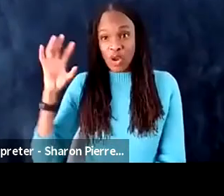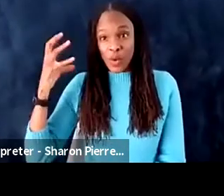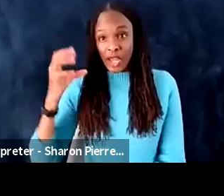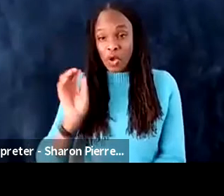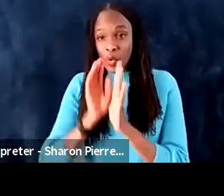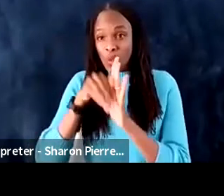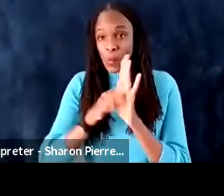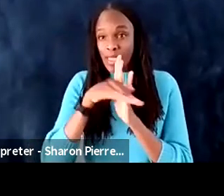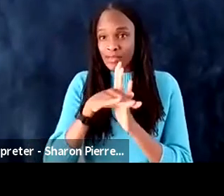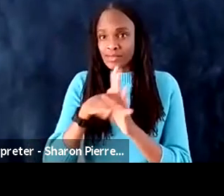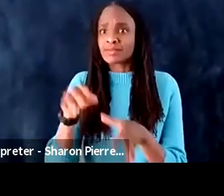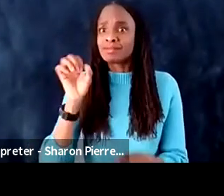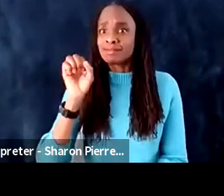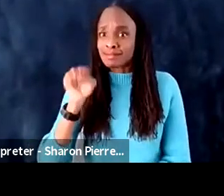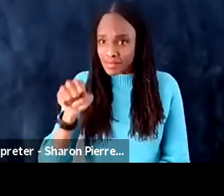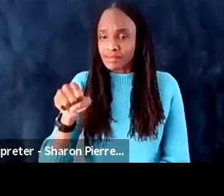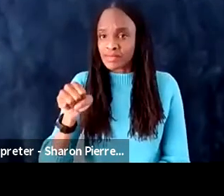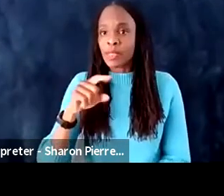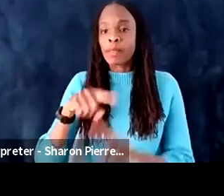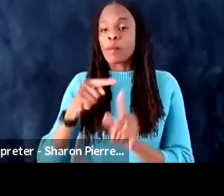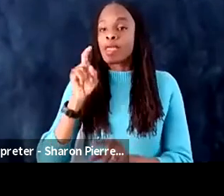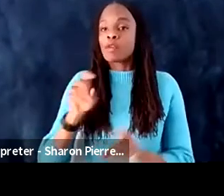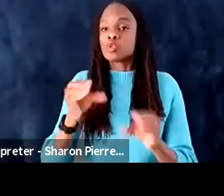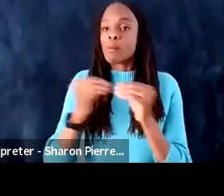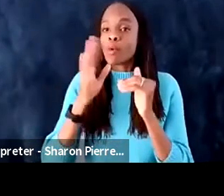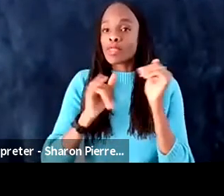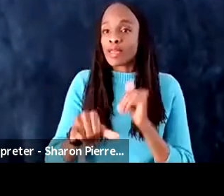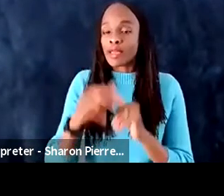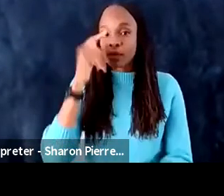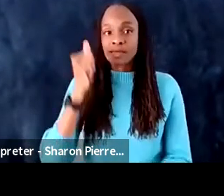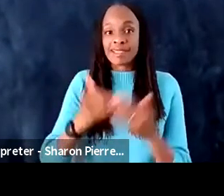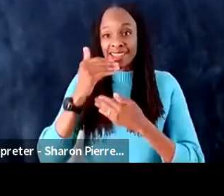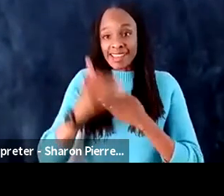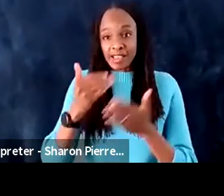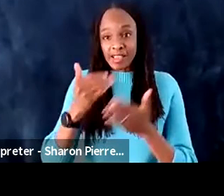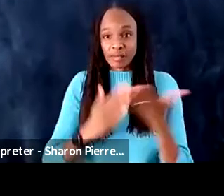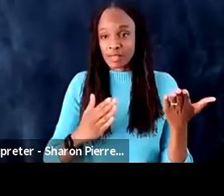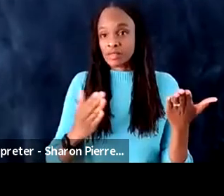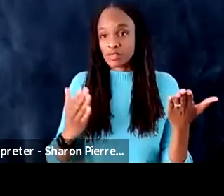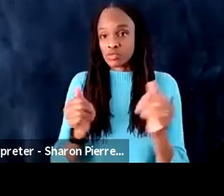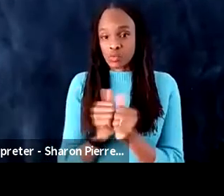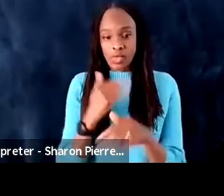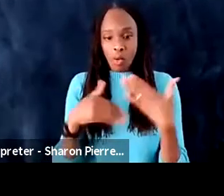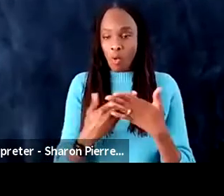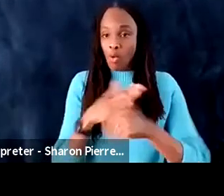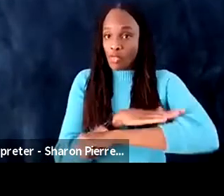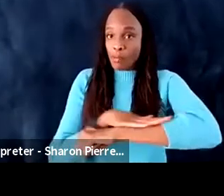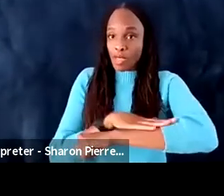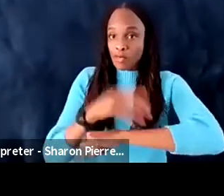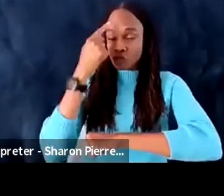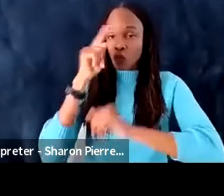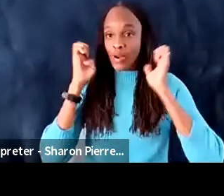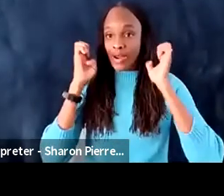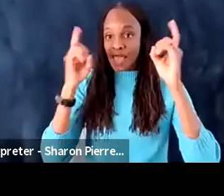we have to do more than that, because the next piece in terms of all those platforms for